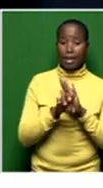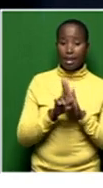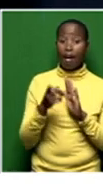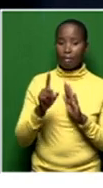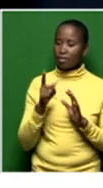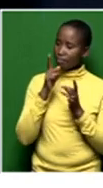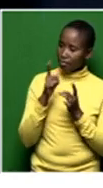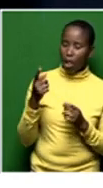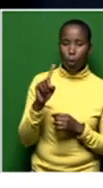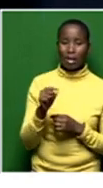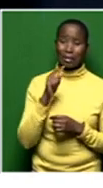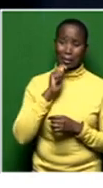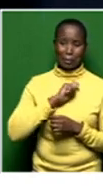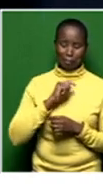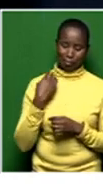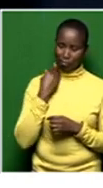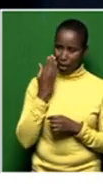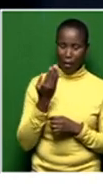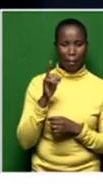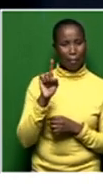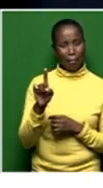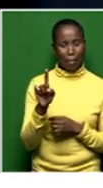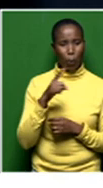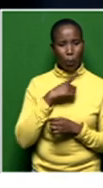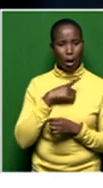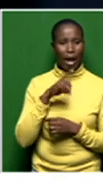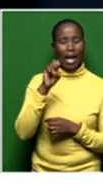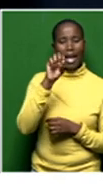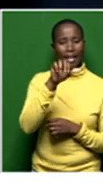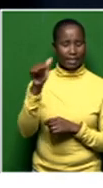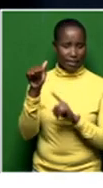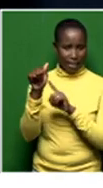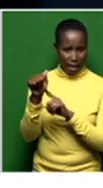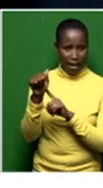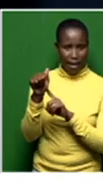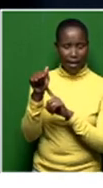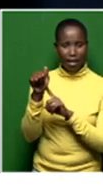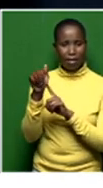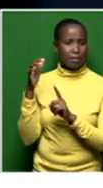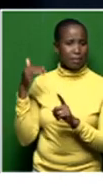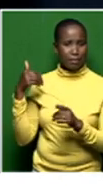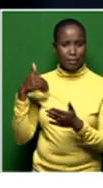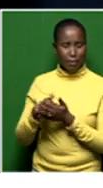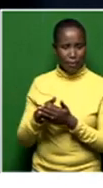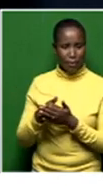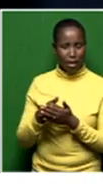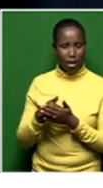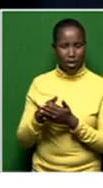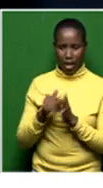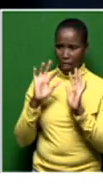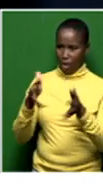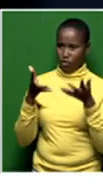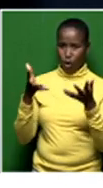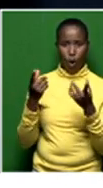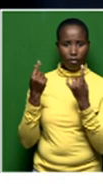is absolutely disgraceful that SAA has been let off the hook when it